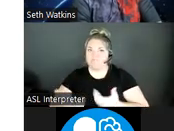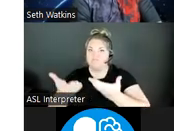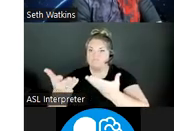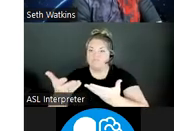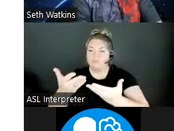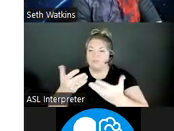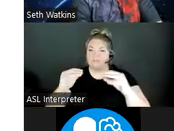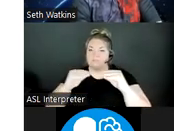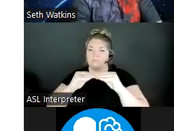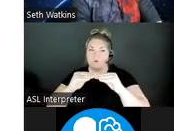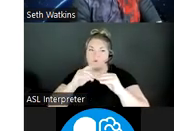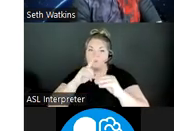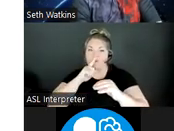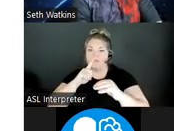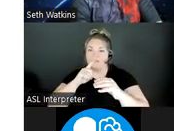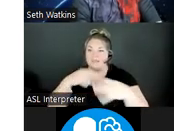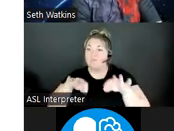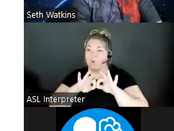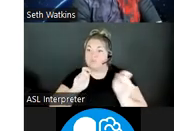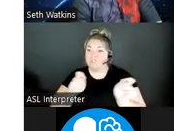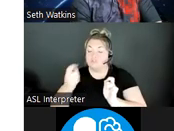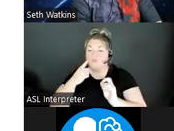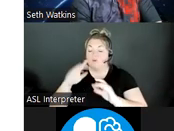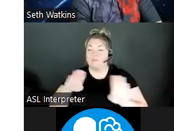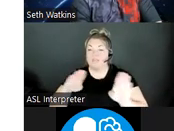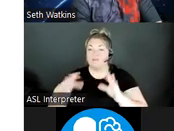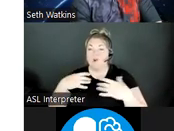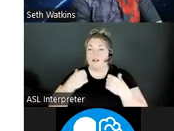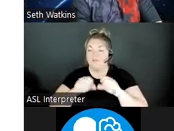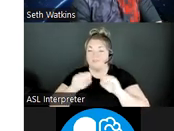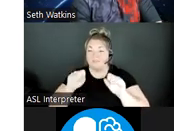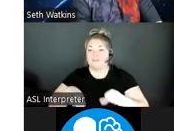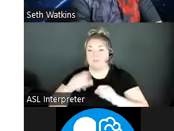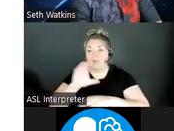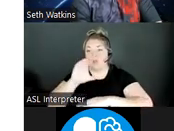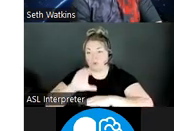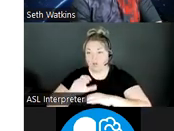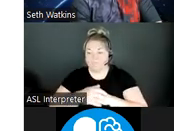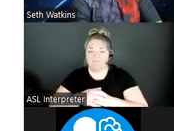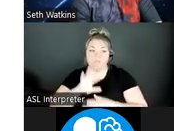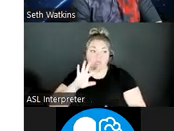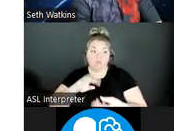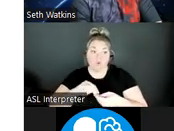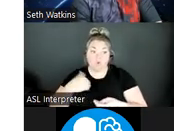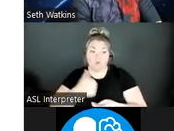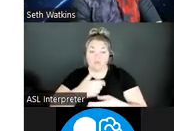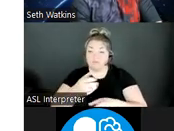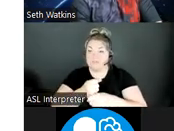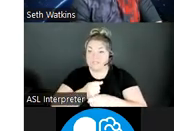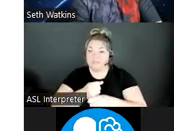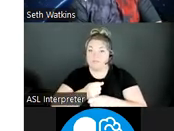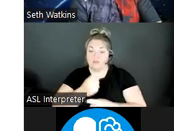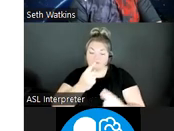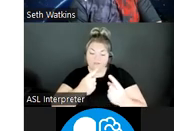bring forth some really important changes to the behavioral health system in Colorado. In total, we received and